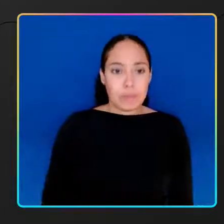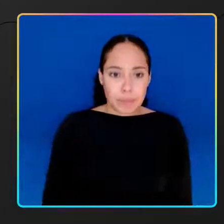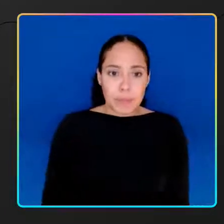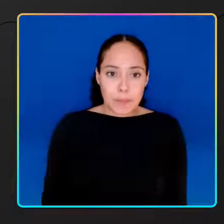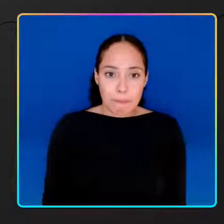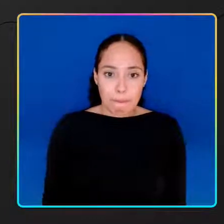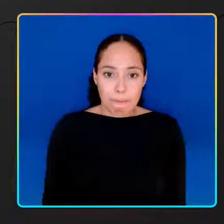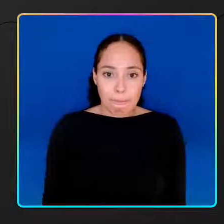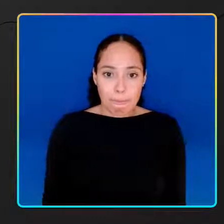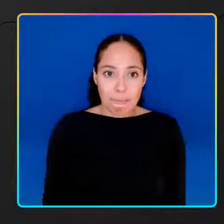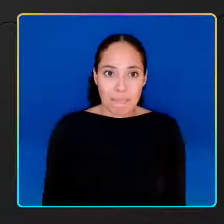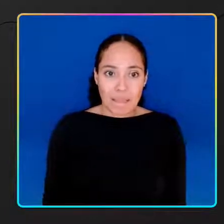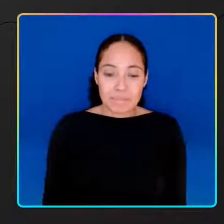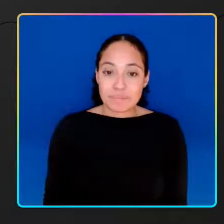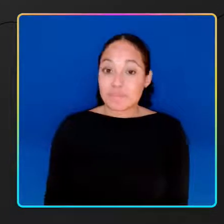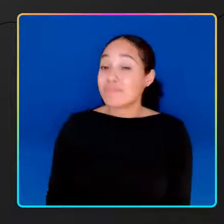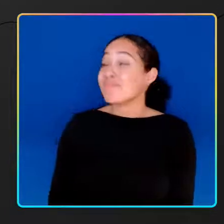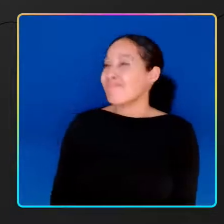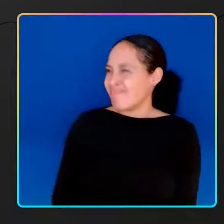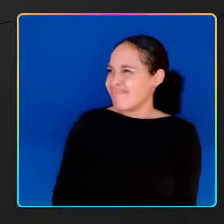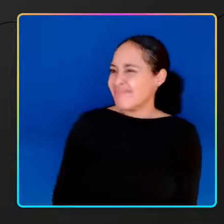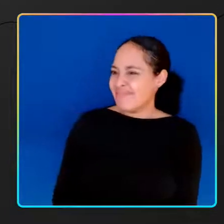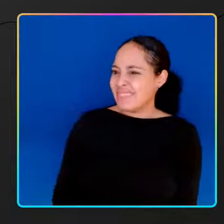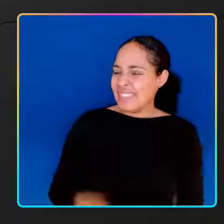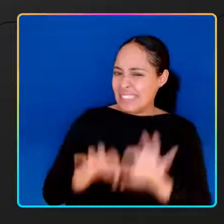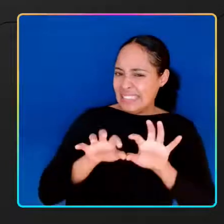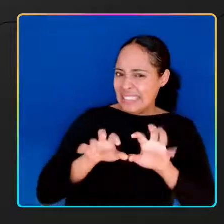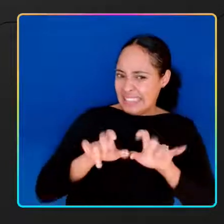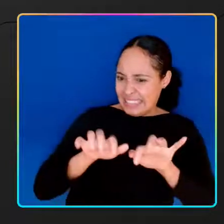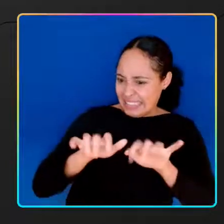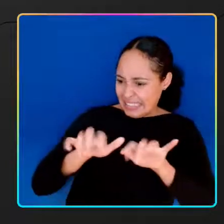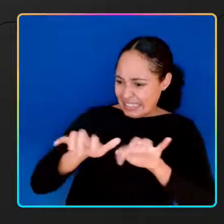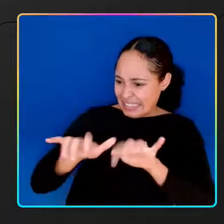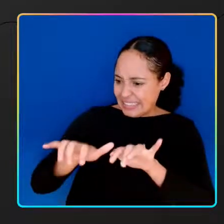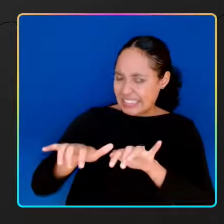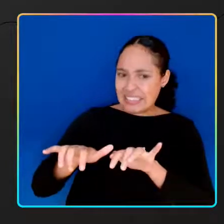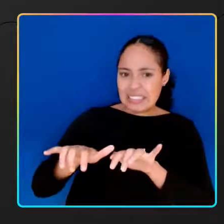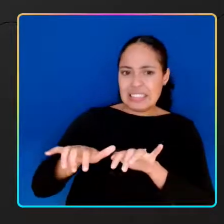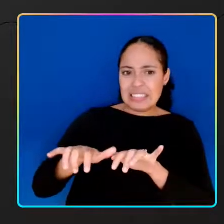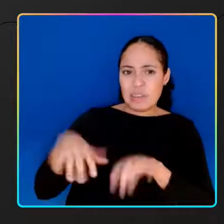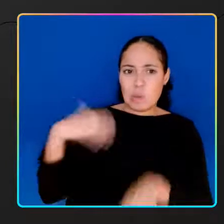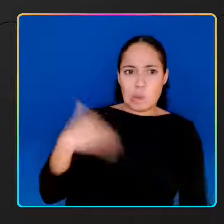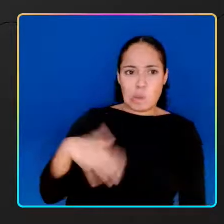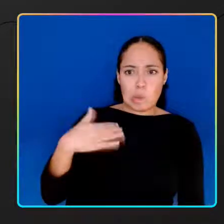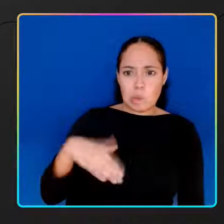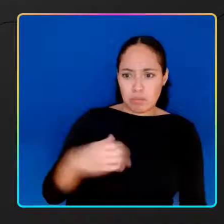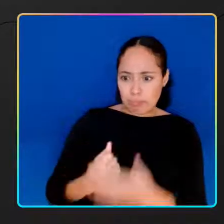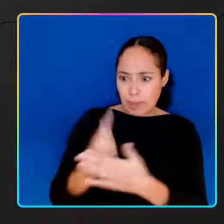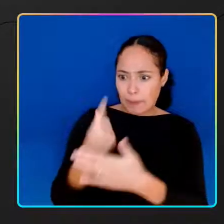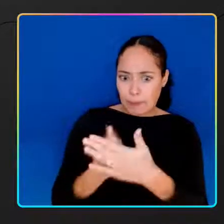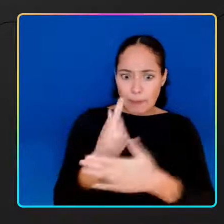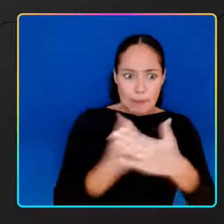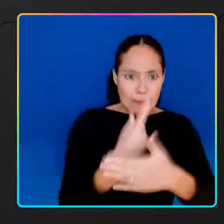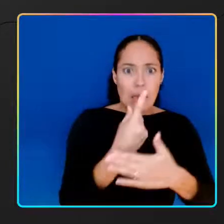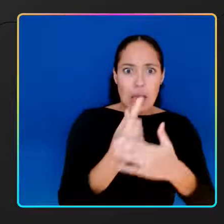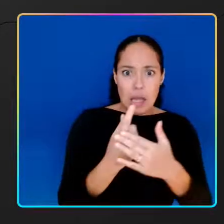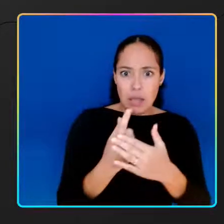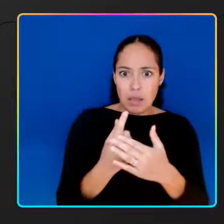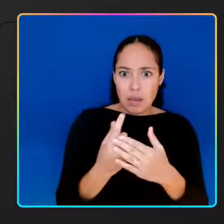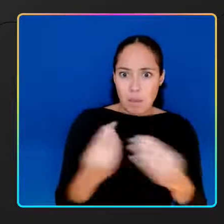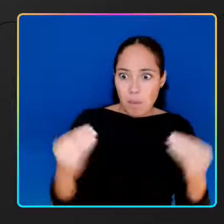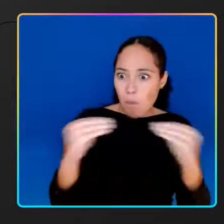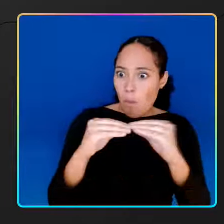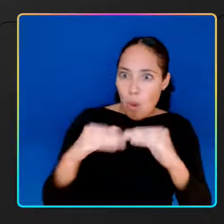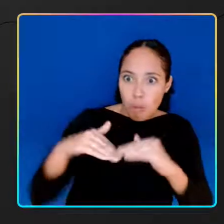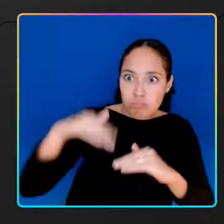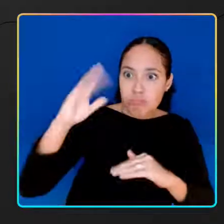Text is I don't know if I've noticed that text has come up a lot as one of the first skills that people have